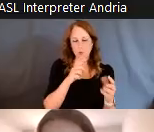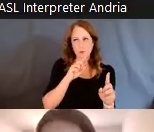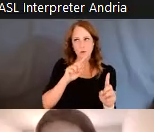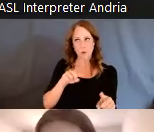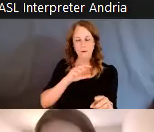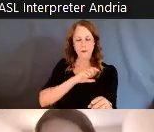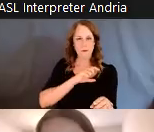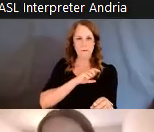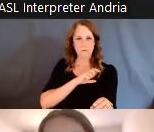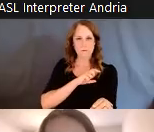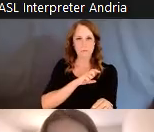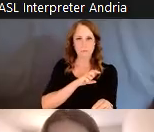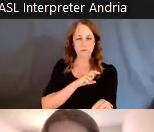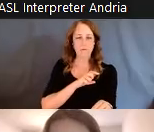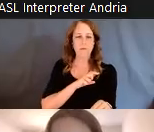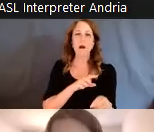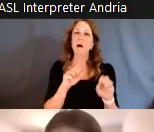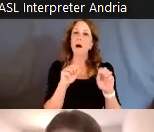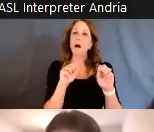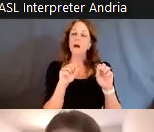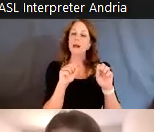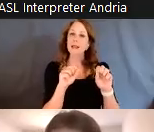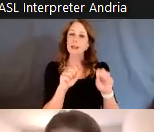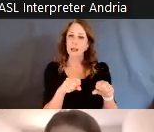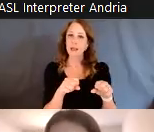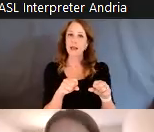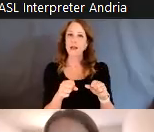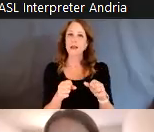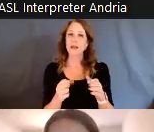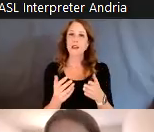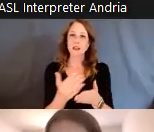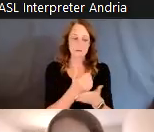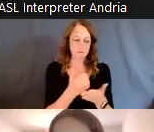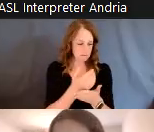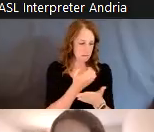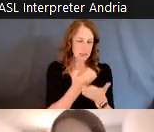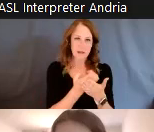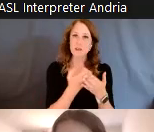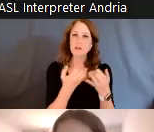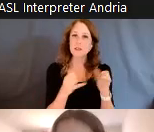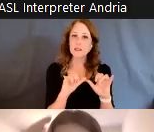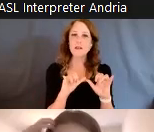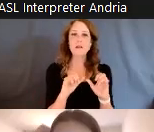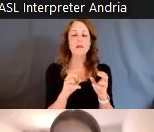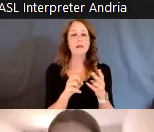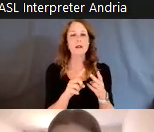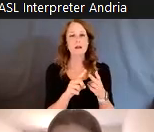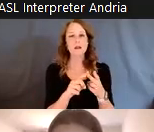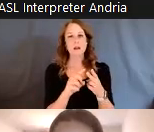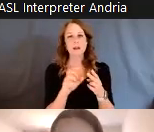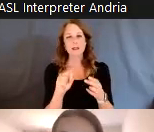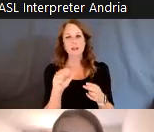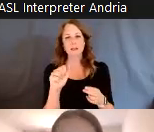can receive that same evidence collection and the same sexual assault forensic